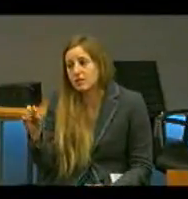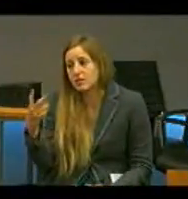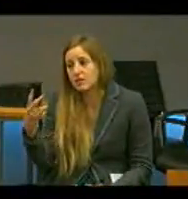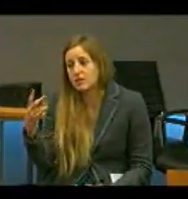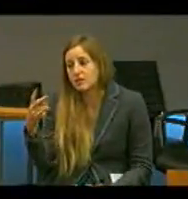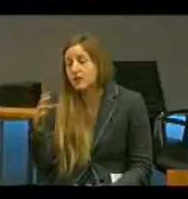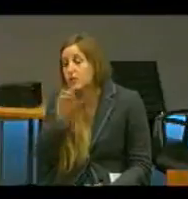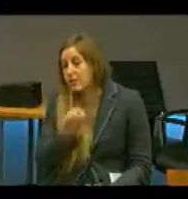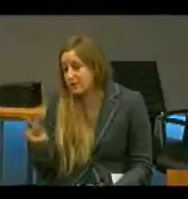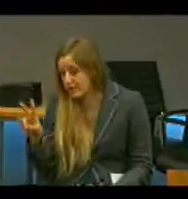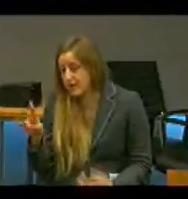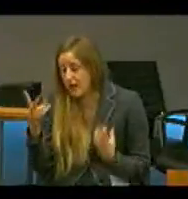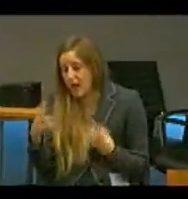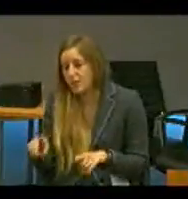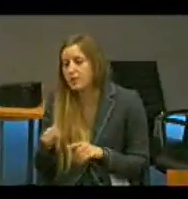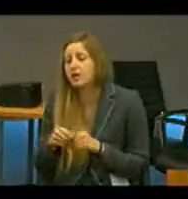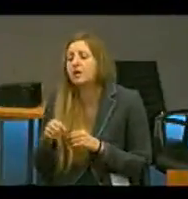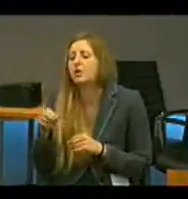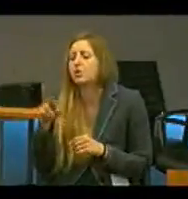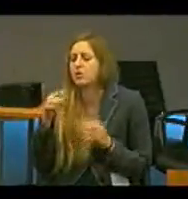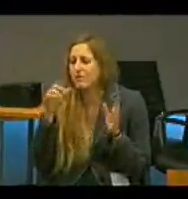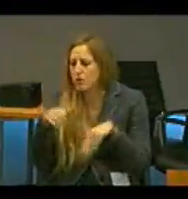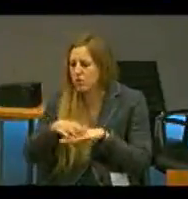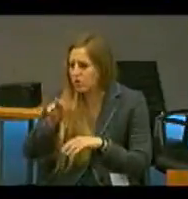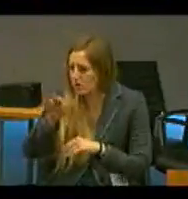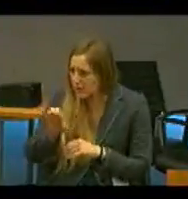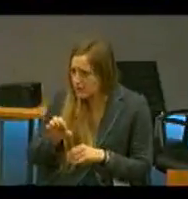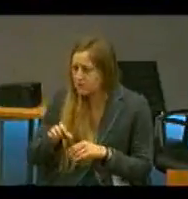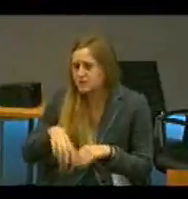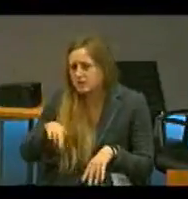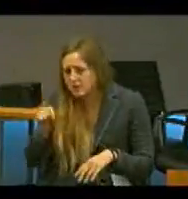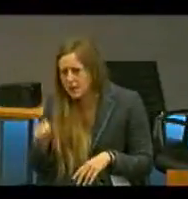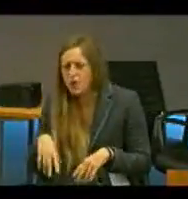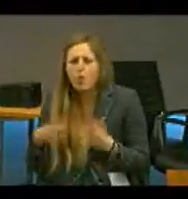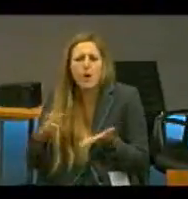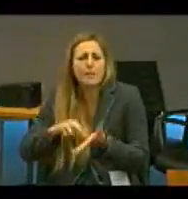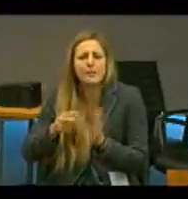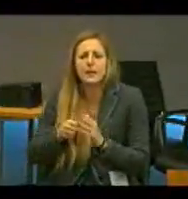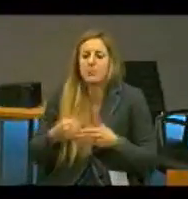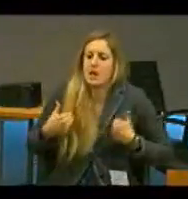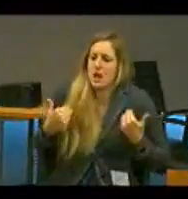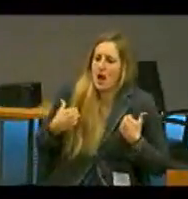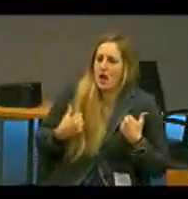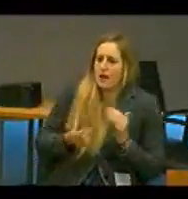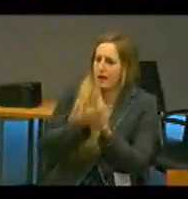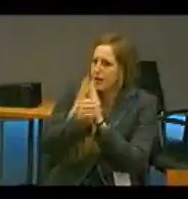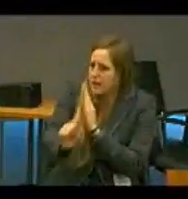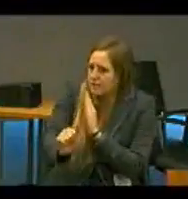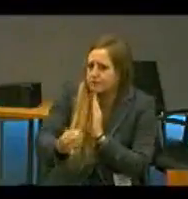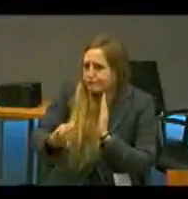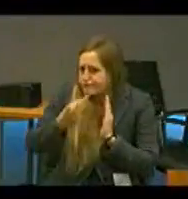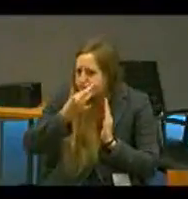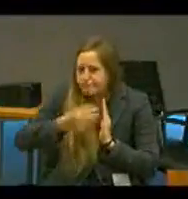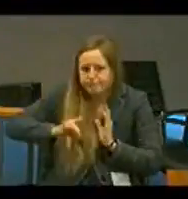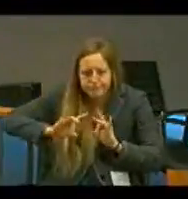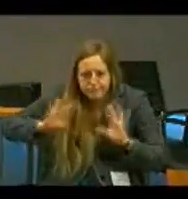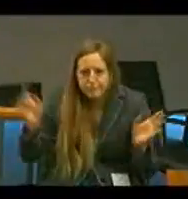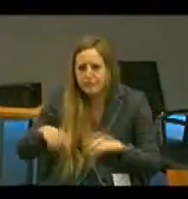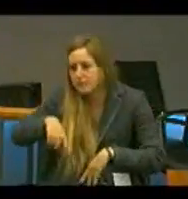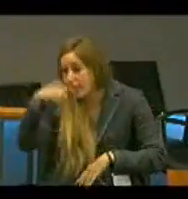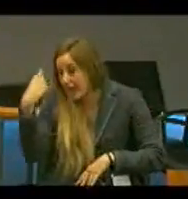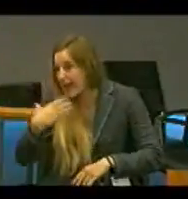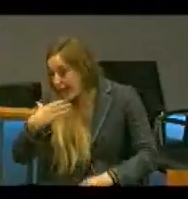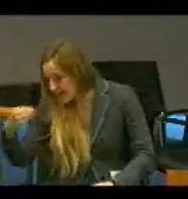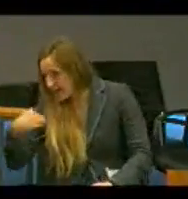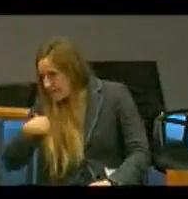meeting focusing on what it means to be young, gifted, Black, and disabled. It was the first discussion ever of its kind, and it was the